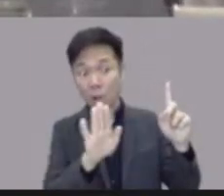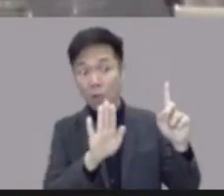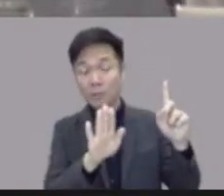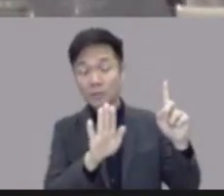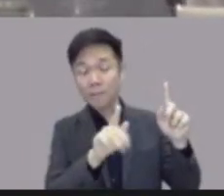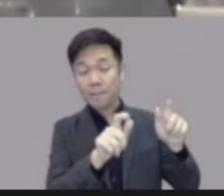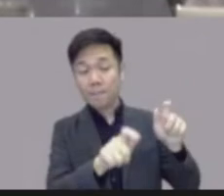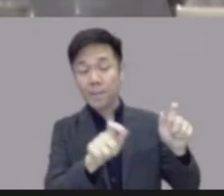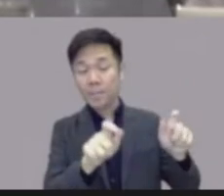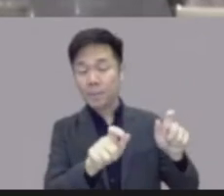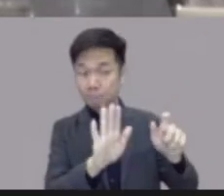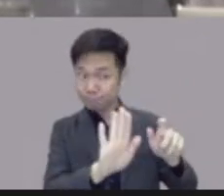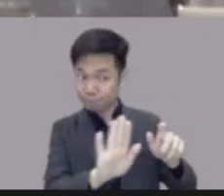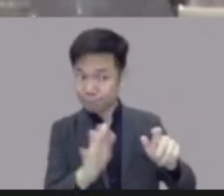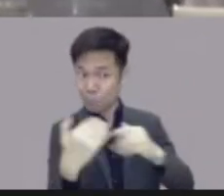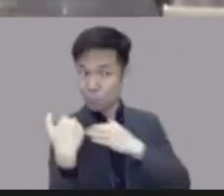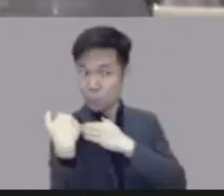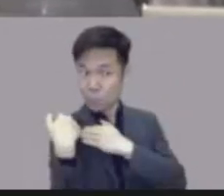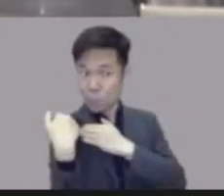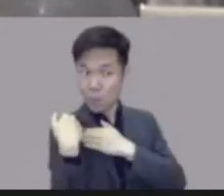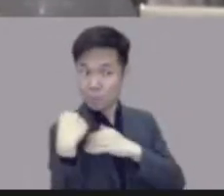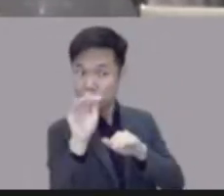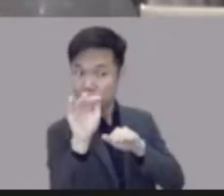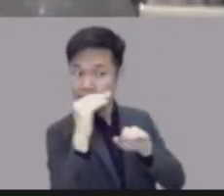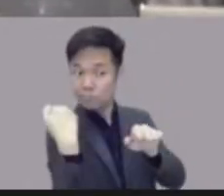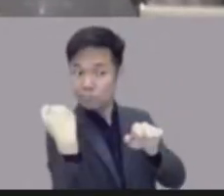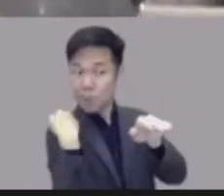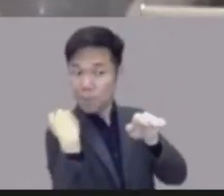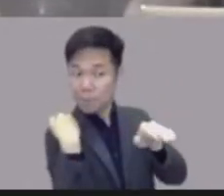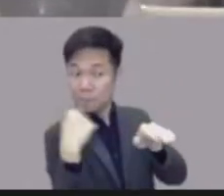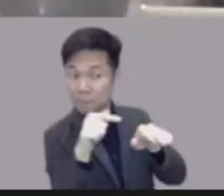and supporting the just a second